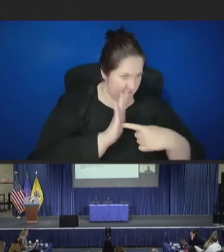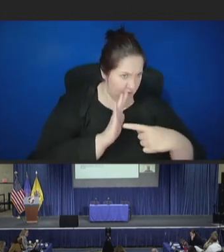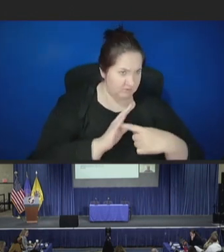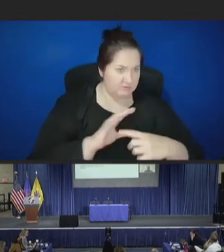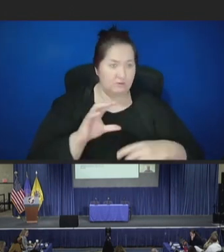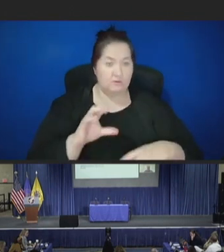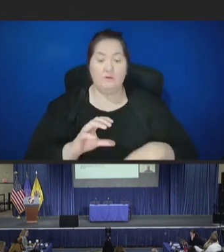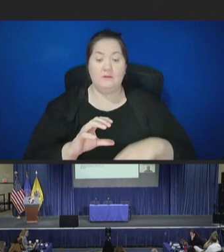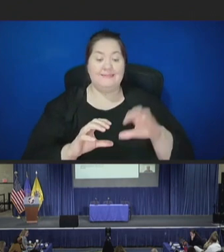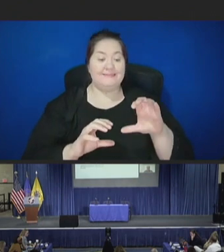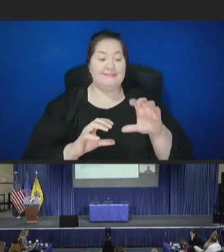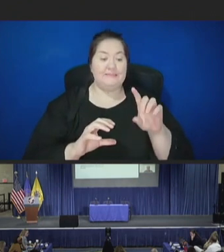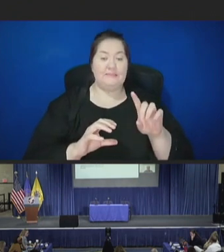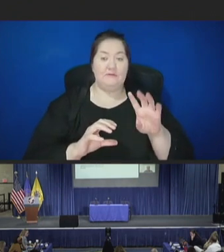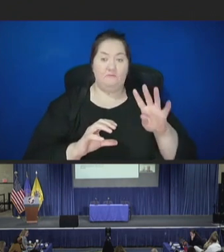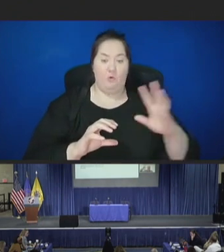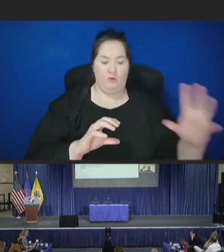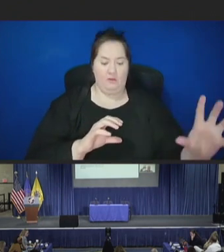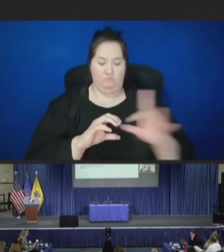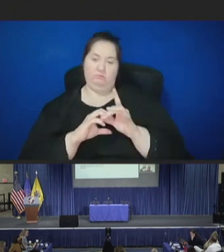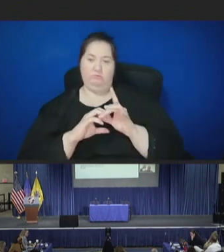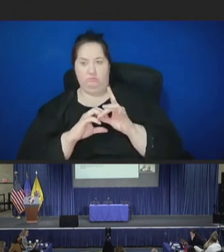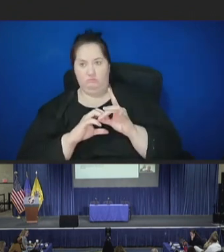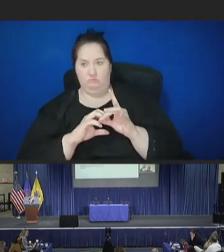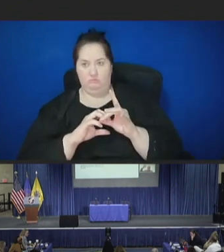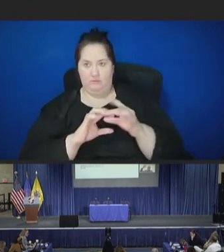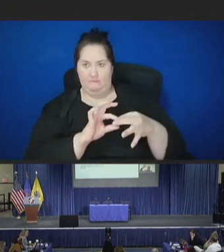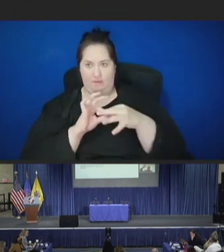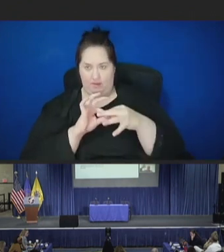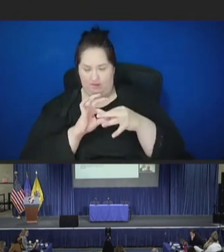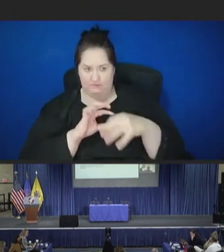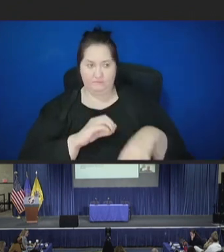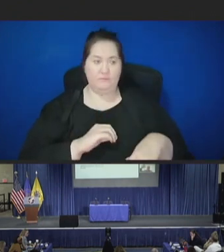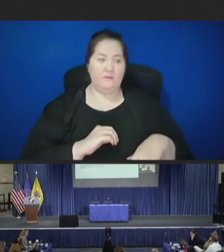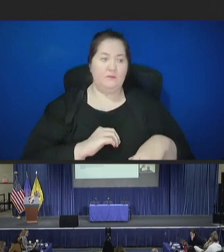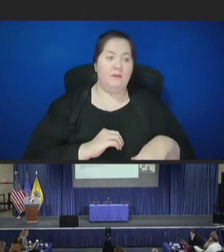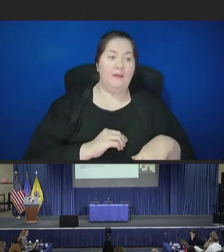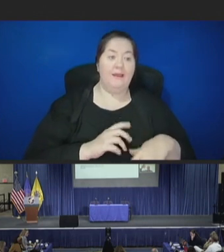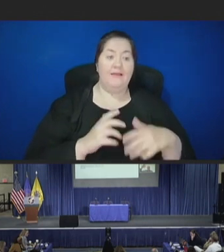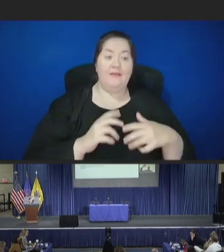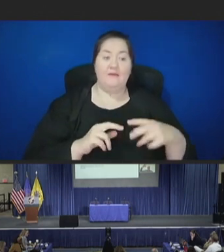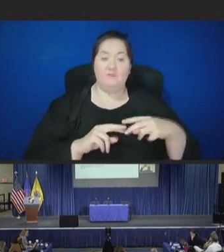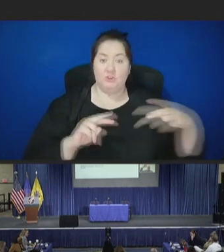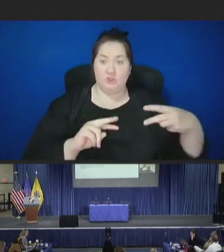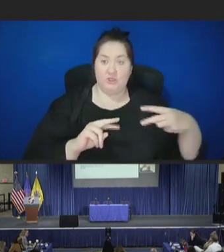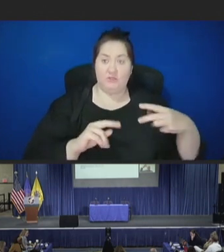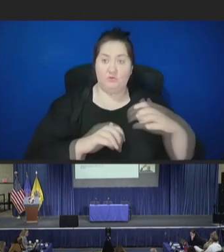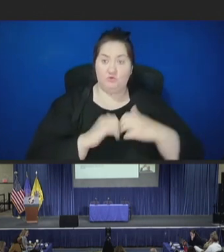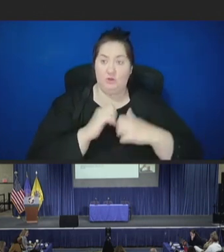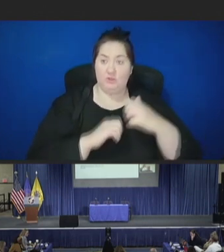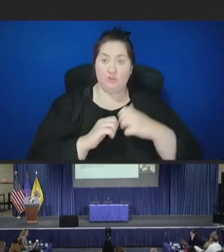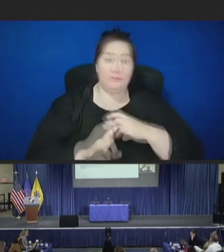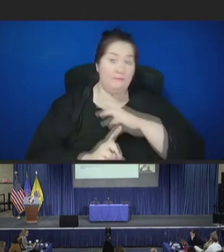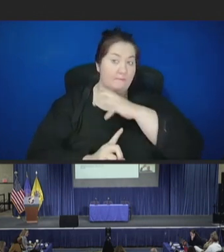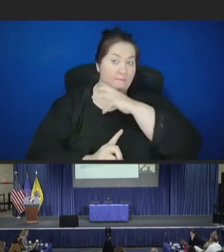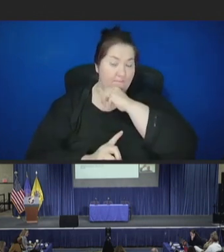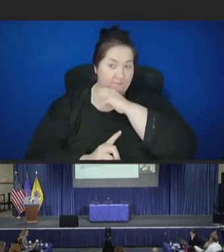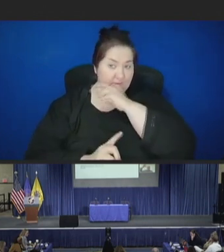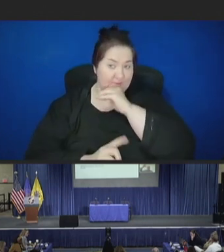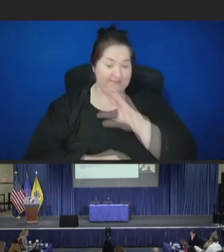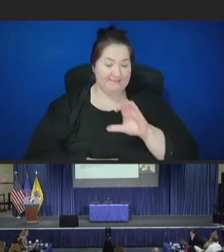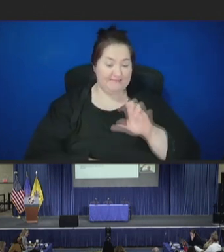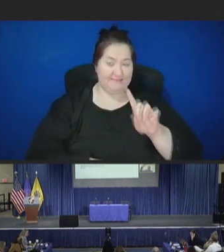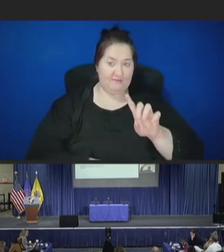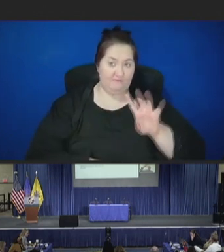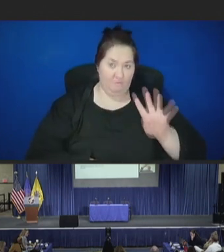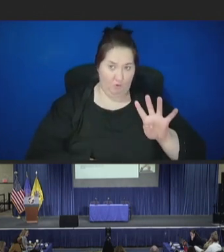bind to the CD4 binding site, and the heavy chain of the VRC01 class antibody structurally mimics CD4 in the